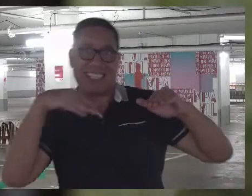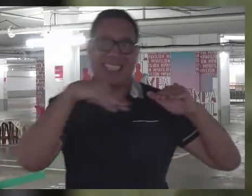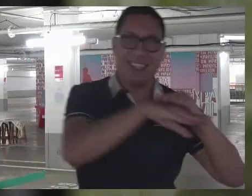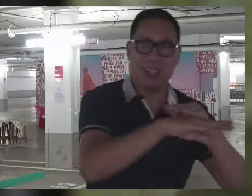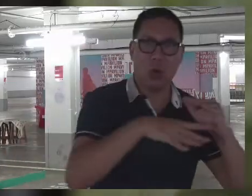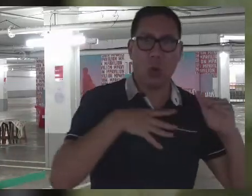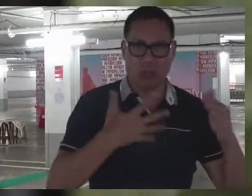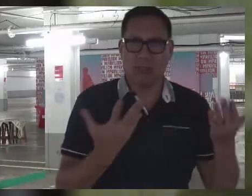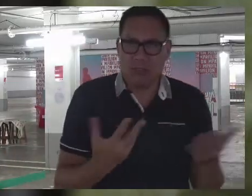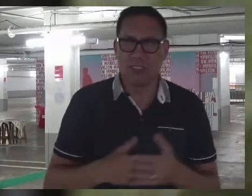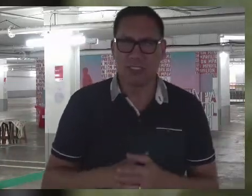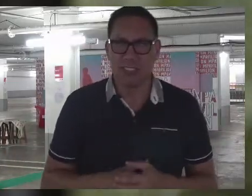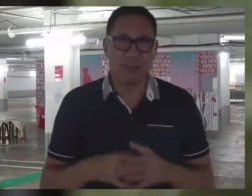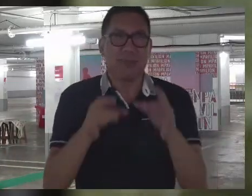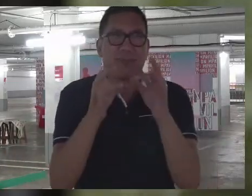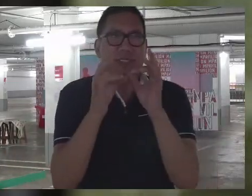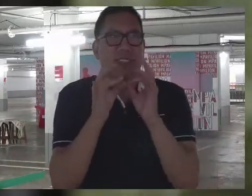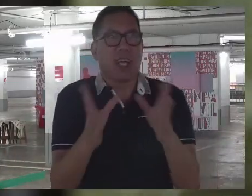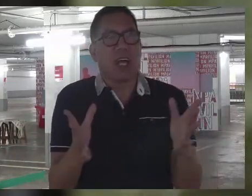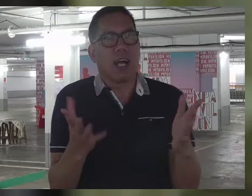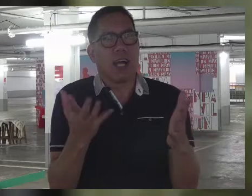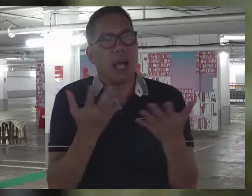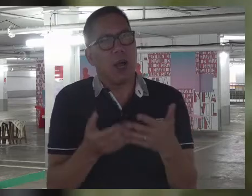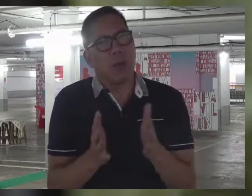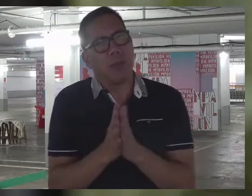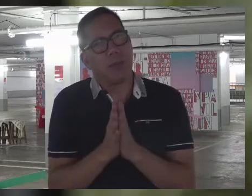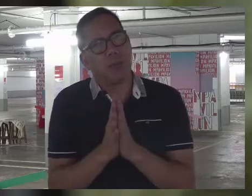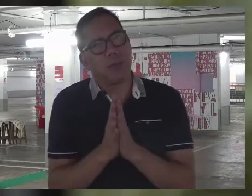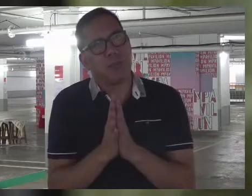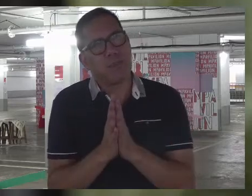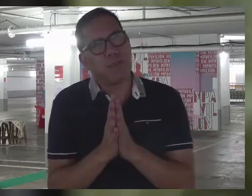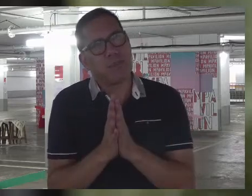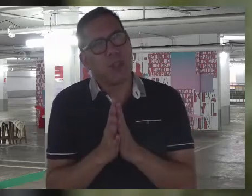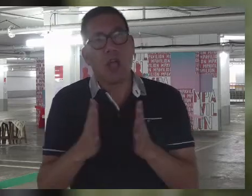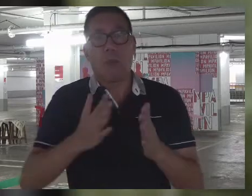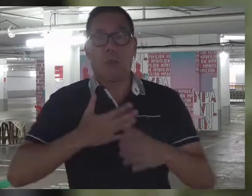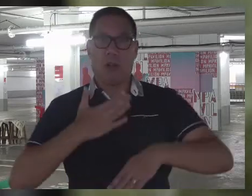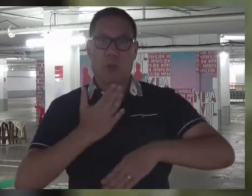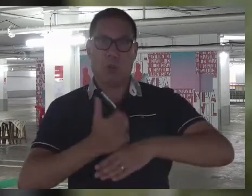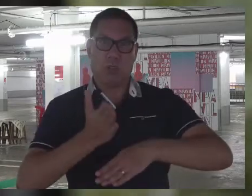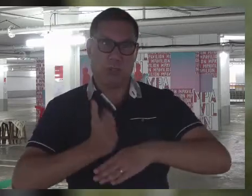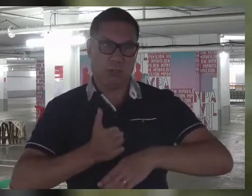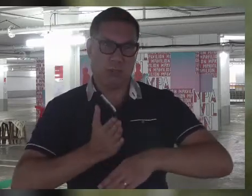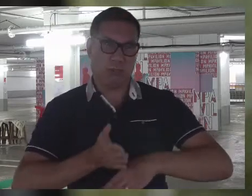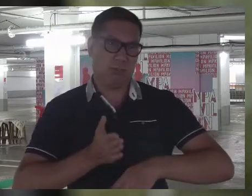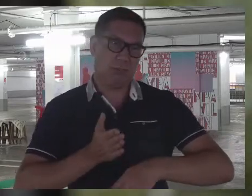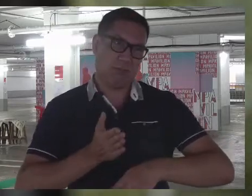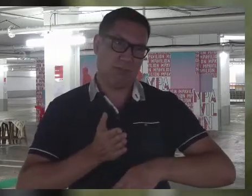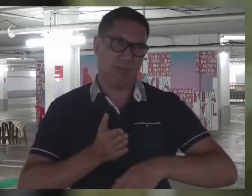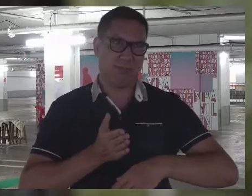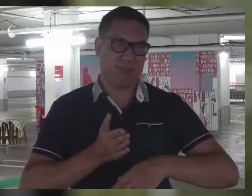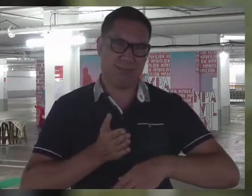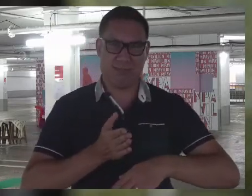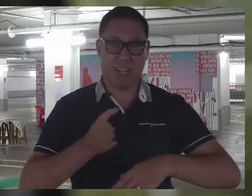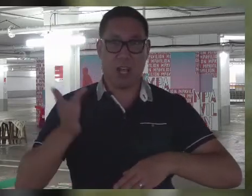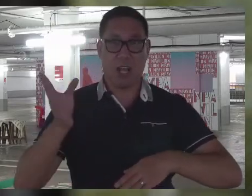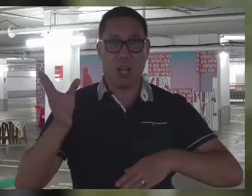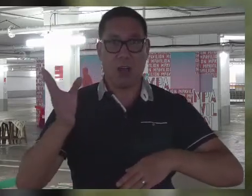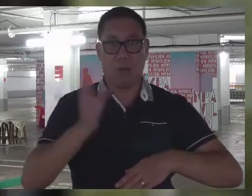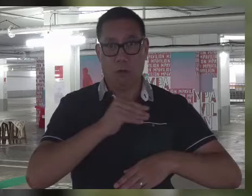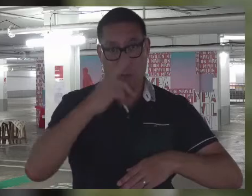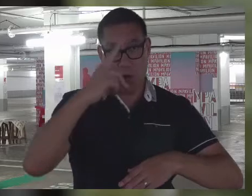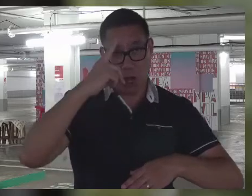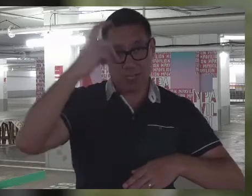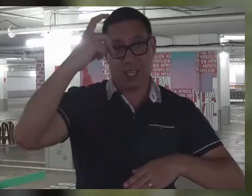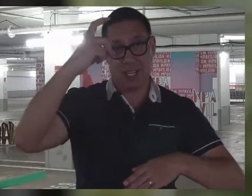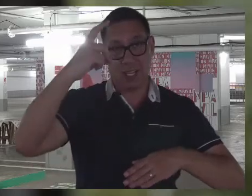Just to start with this, one of my work often expands from the idea of